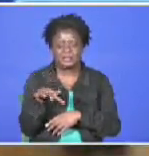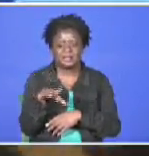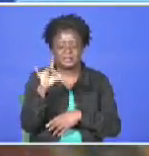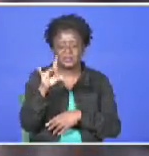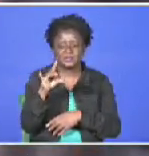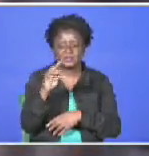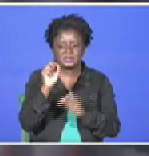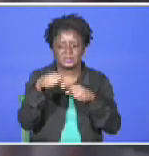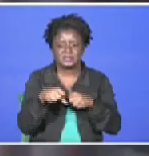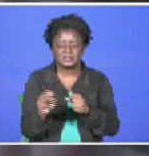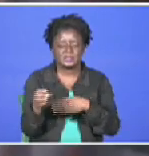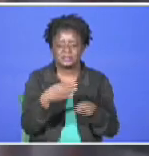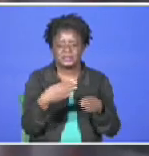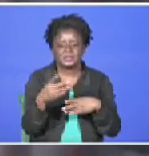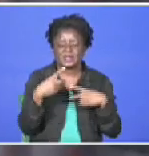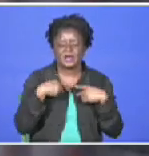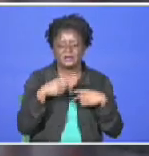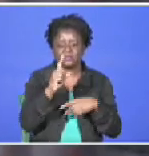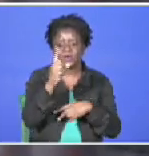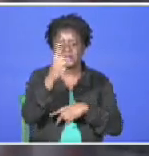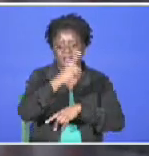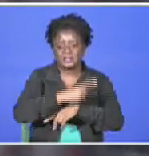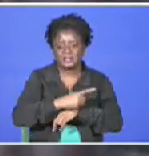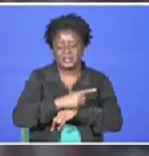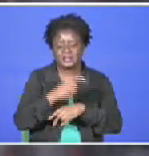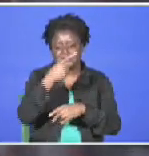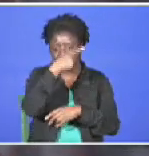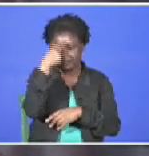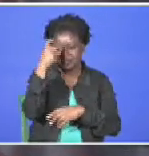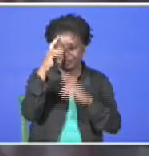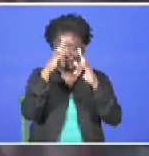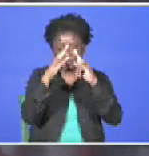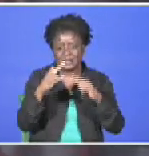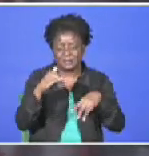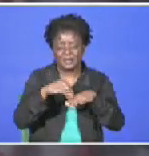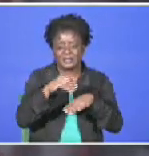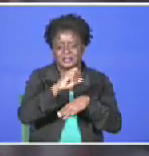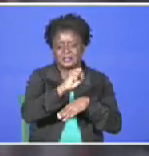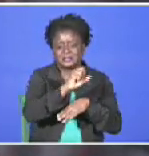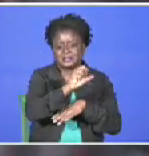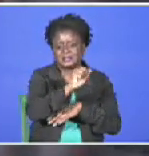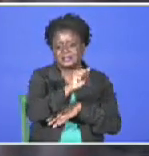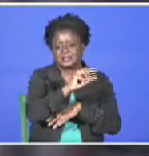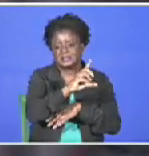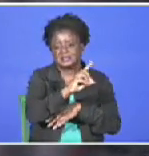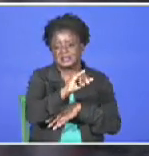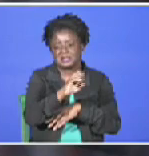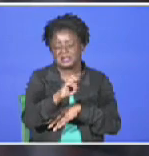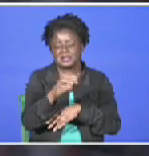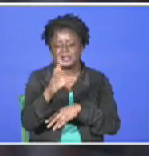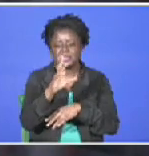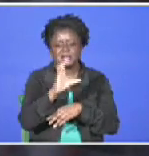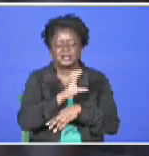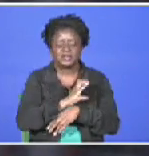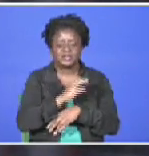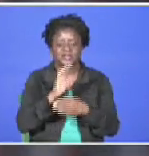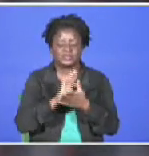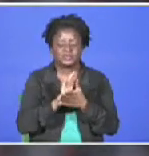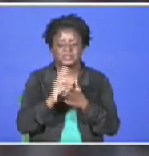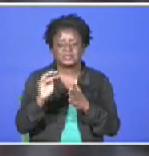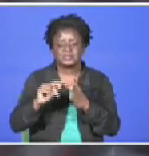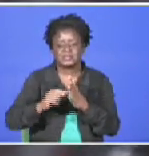one-day clinic, a summer school rather, summer camp at the Sadie Curtis School. And so they're going to be having that, and that begins on Monday